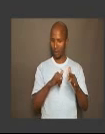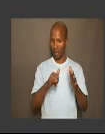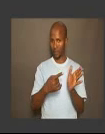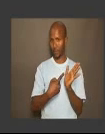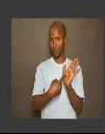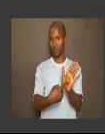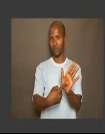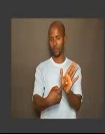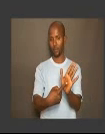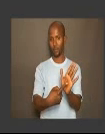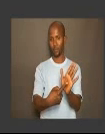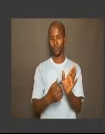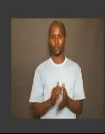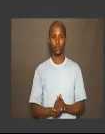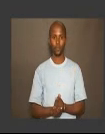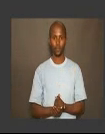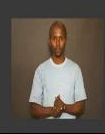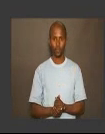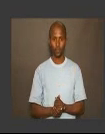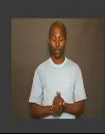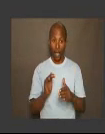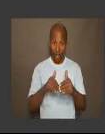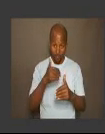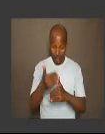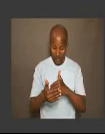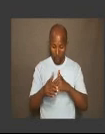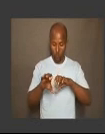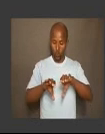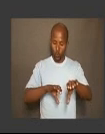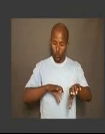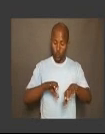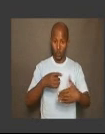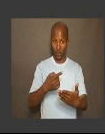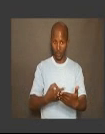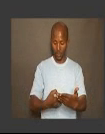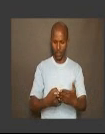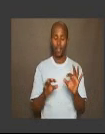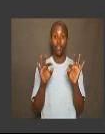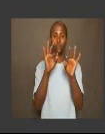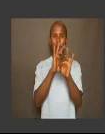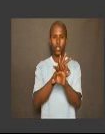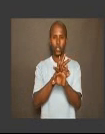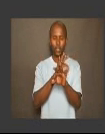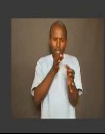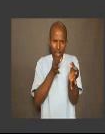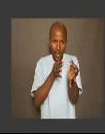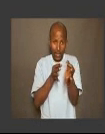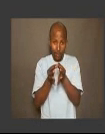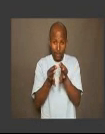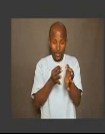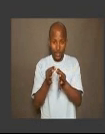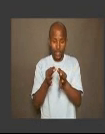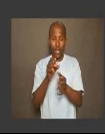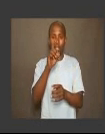After we do this, the function is expressed